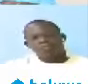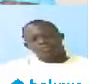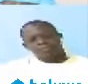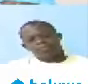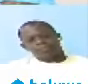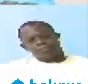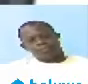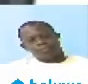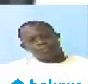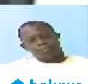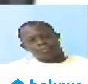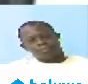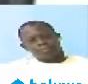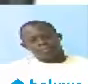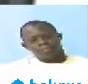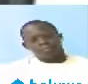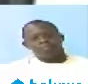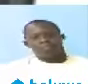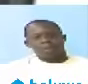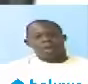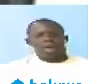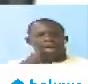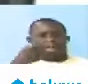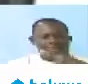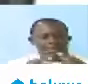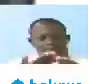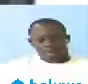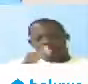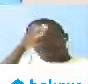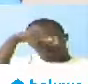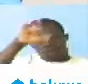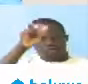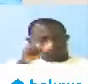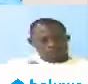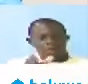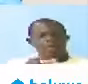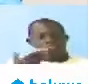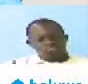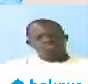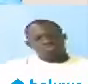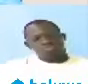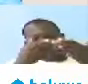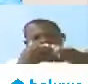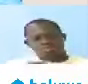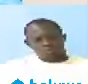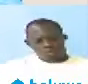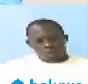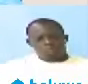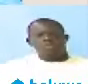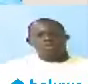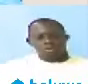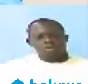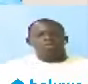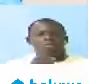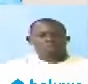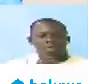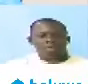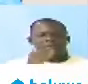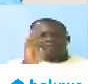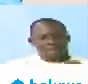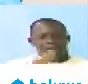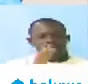At the end of the day, the commissioners may give you the opportunity to make